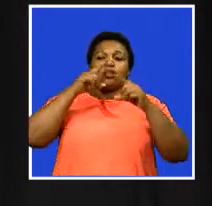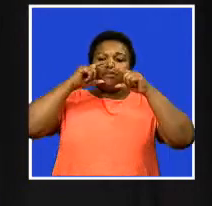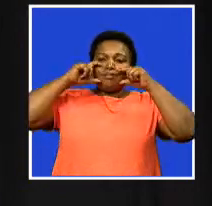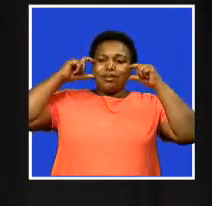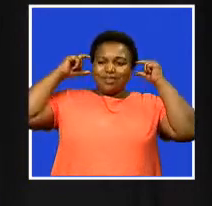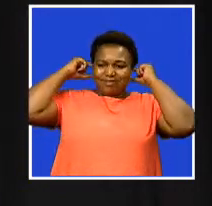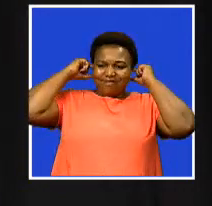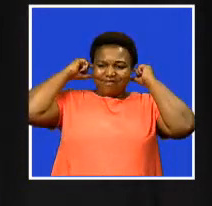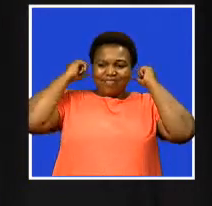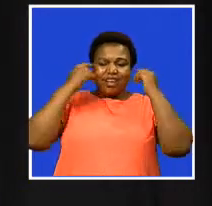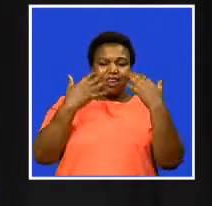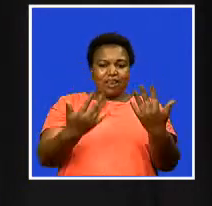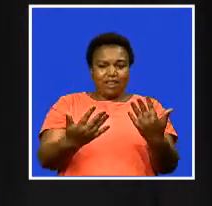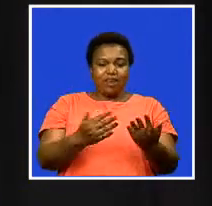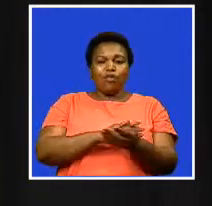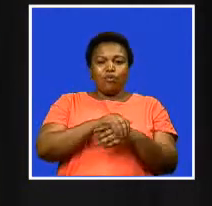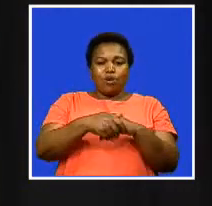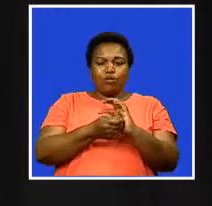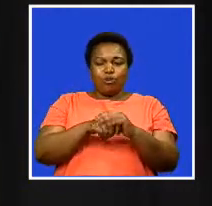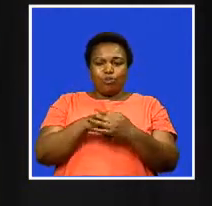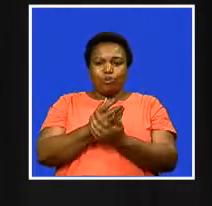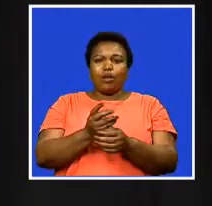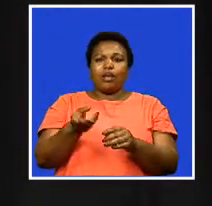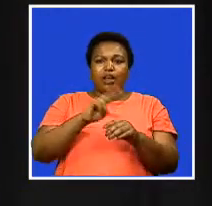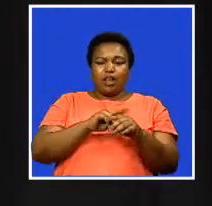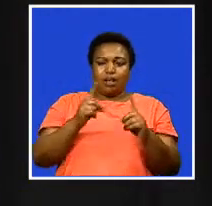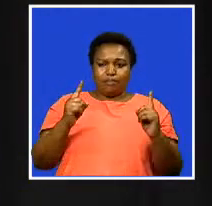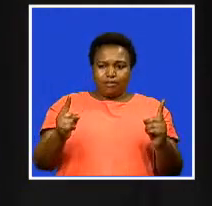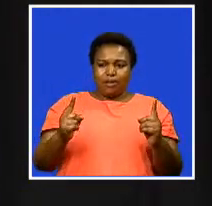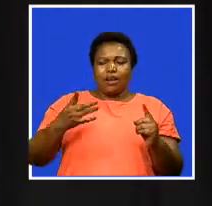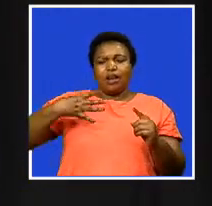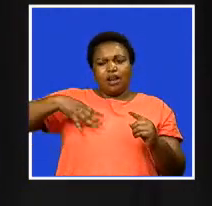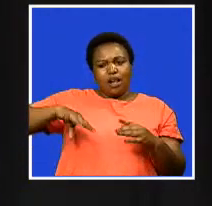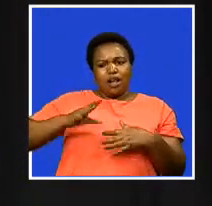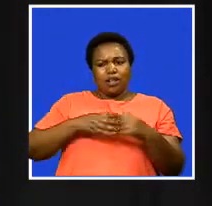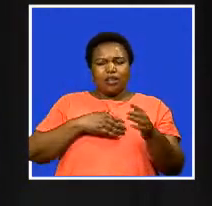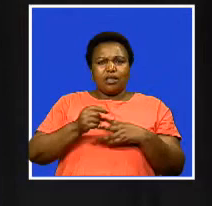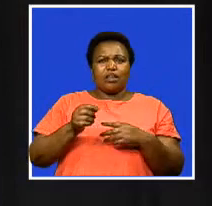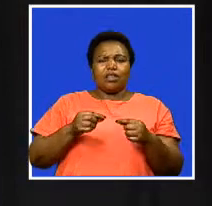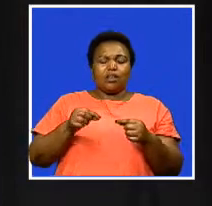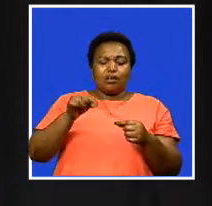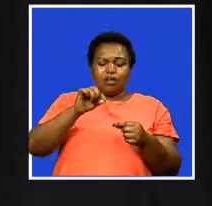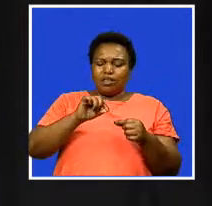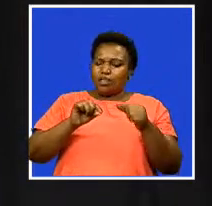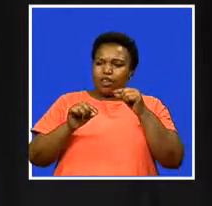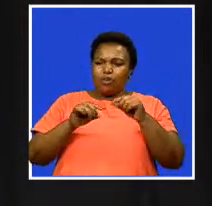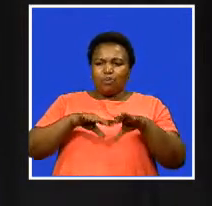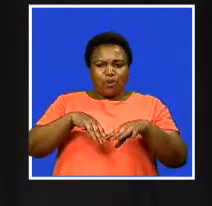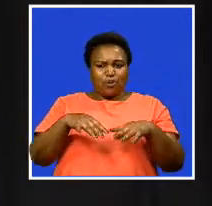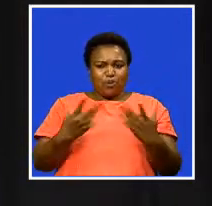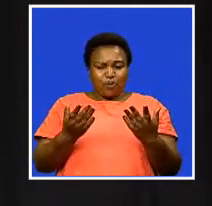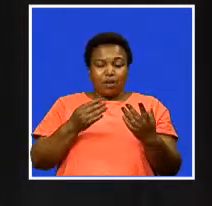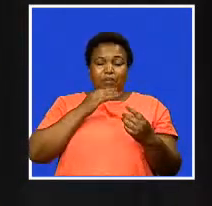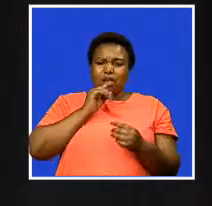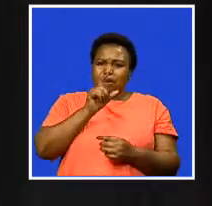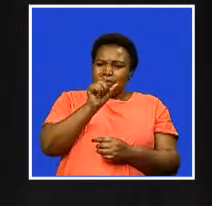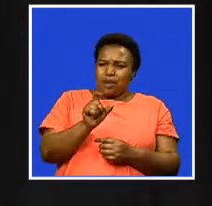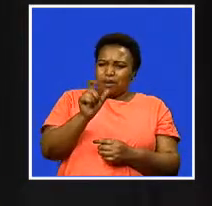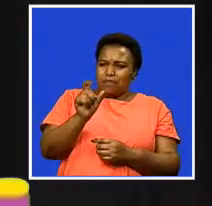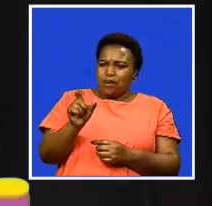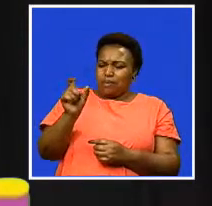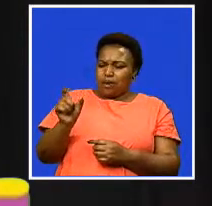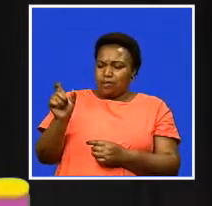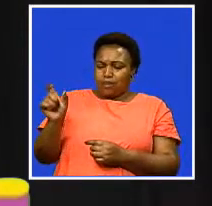tandla sikhweshelane nathi into letingaphathelwane nemisi letenta ukuthi ngamunye ngamunye singemaswadi sikhone ukuthi sisukumele